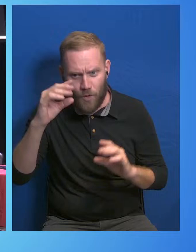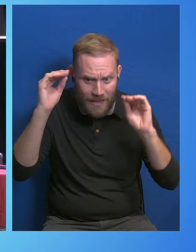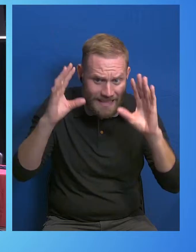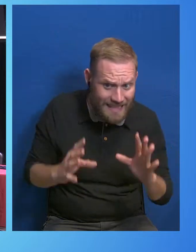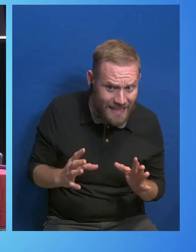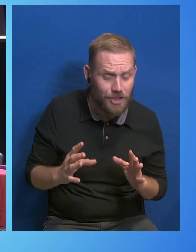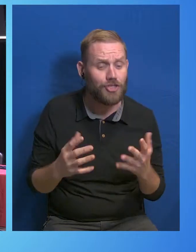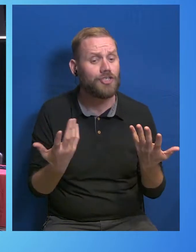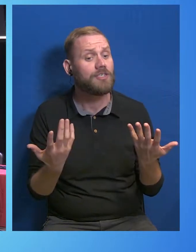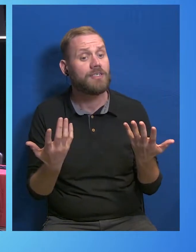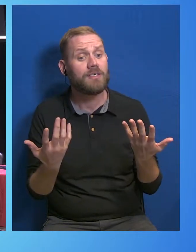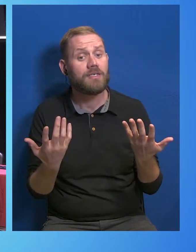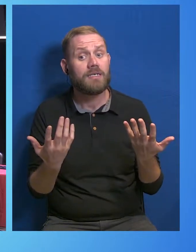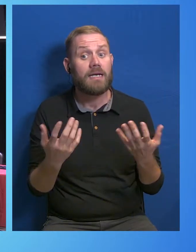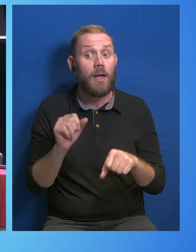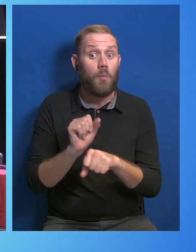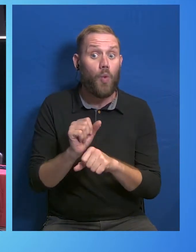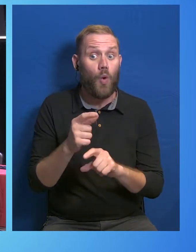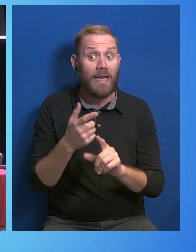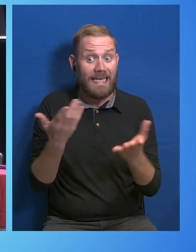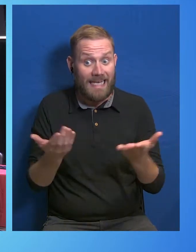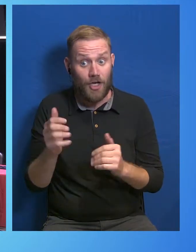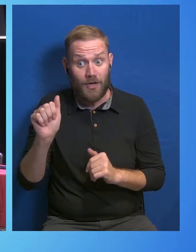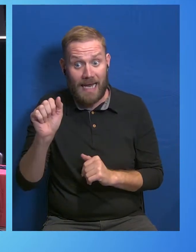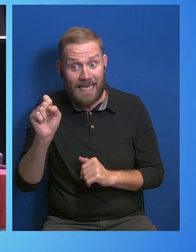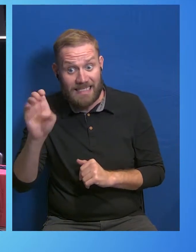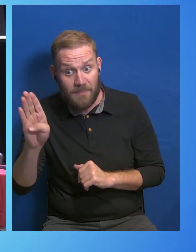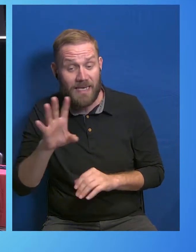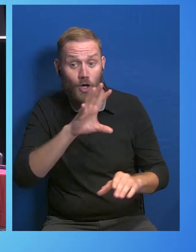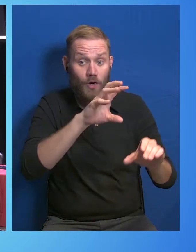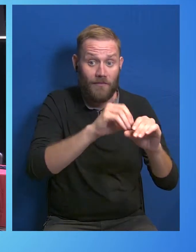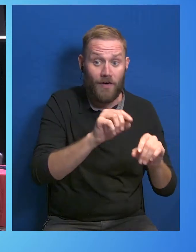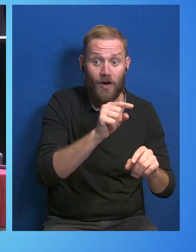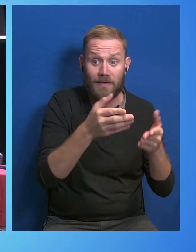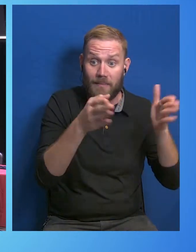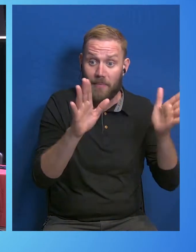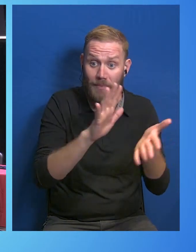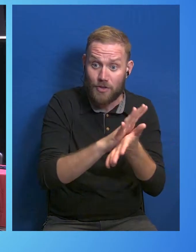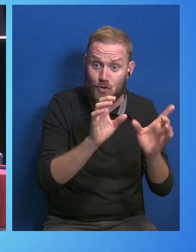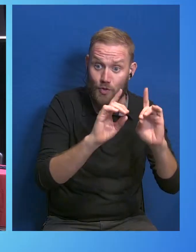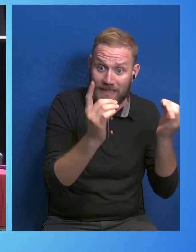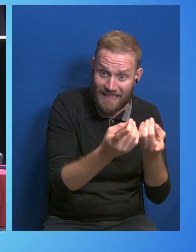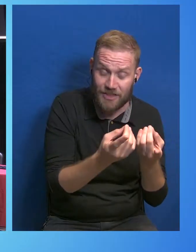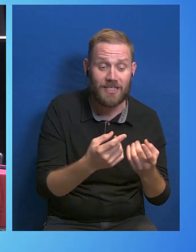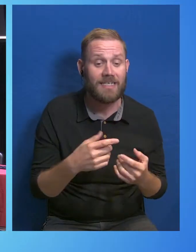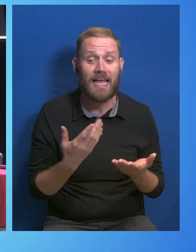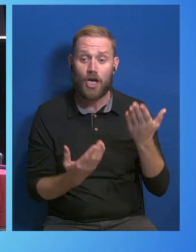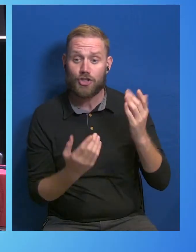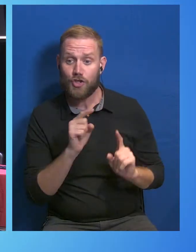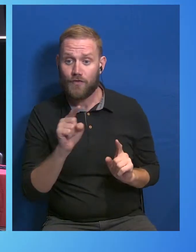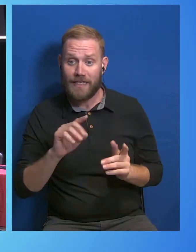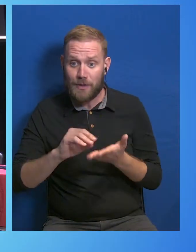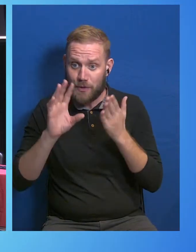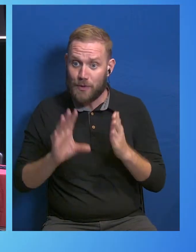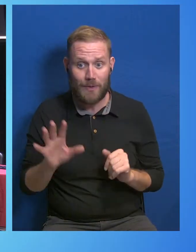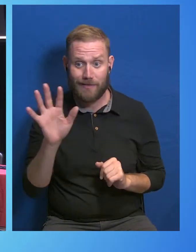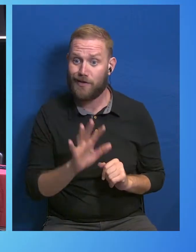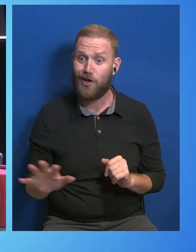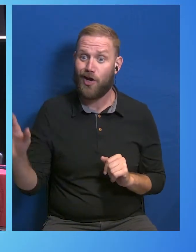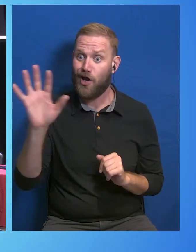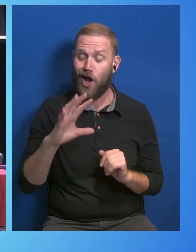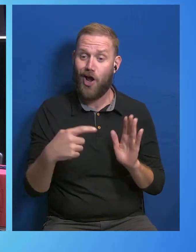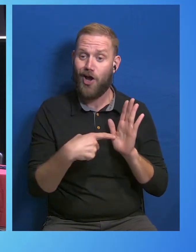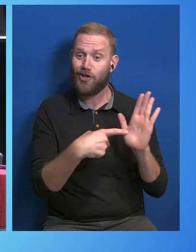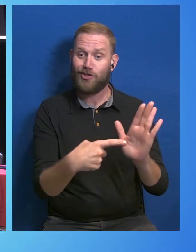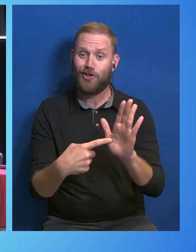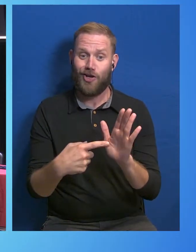they're teachers that are employed by us or teachers in local school districts who are also serving these children. So it really bears a good deal